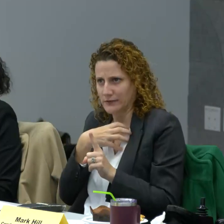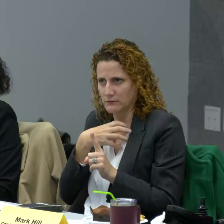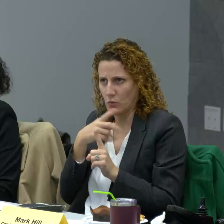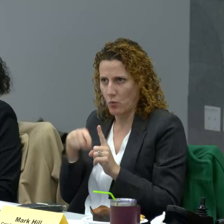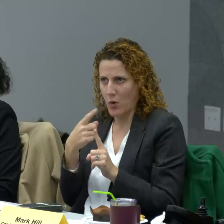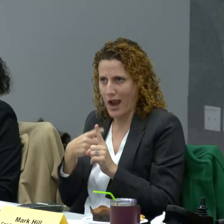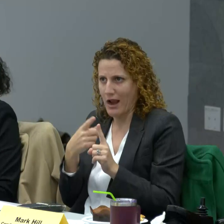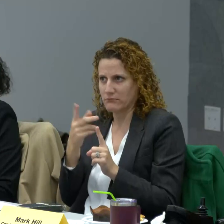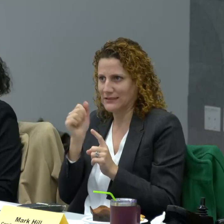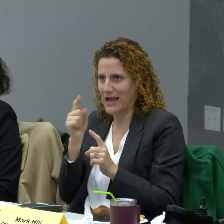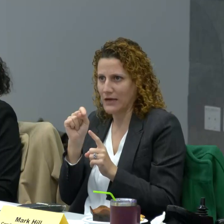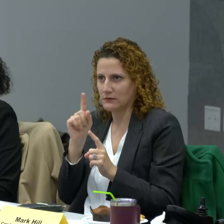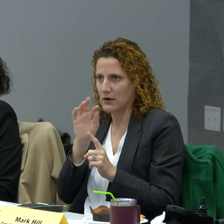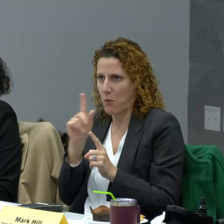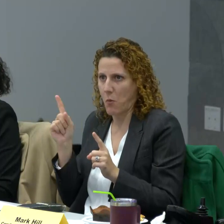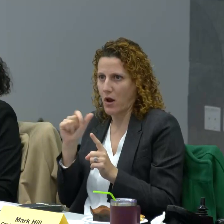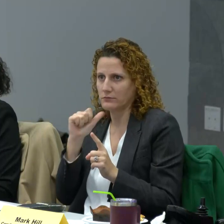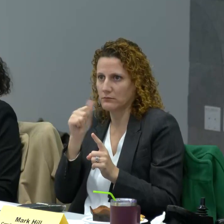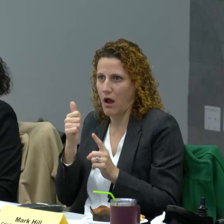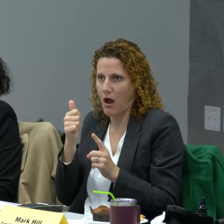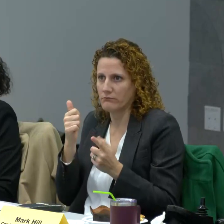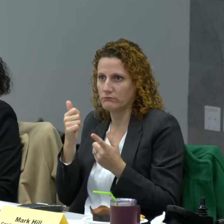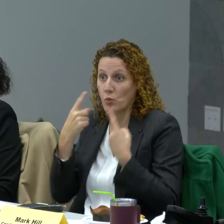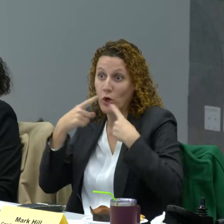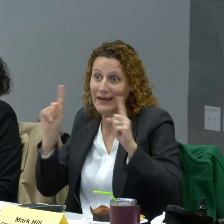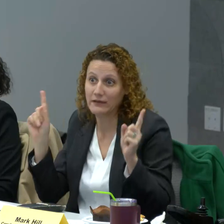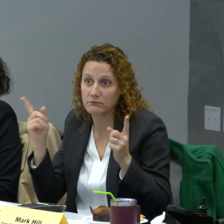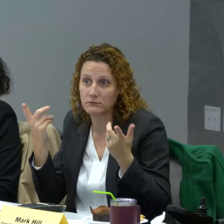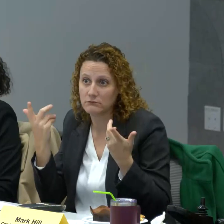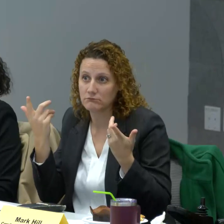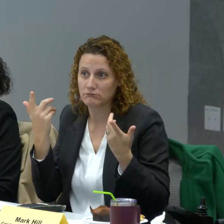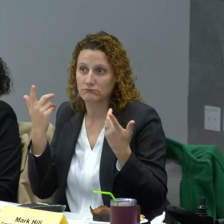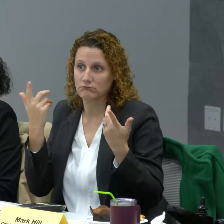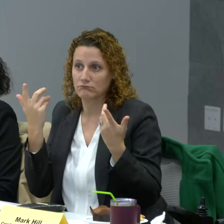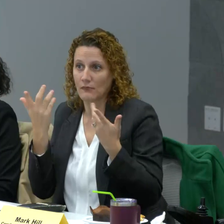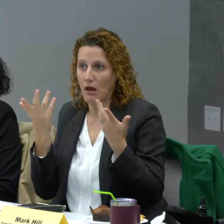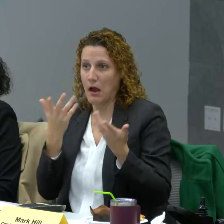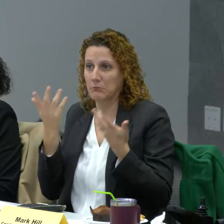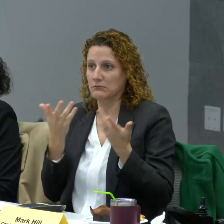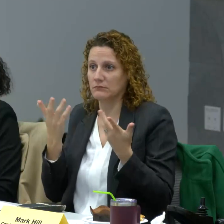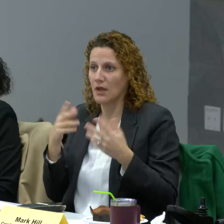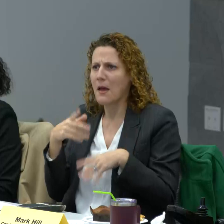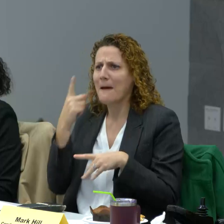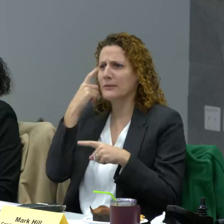process about filing complaints when text to 911 does not actually work?